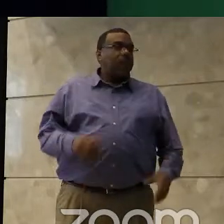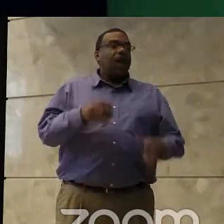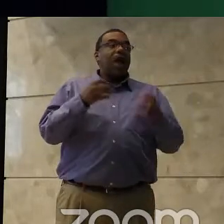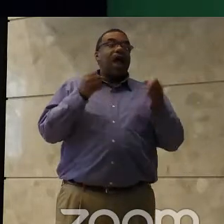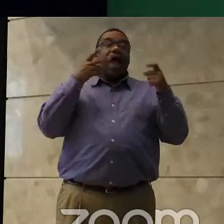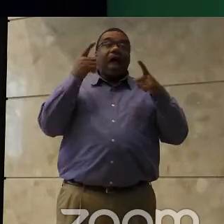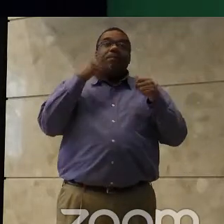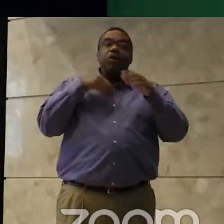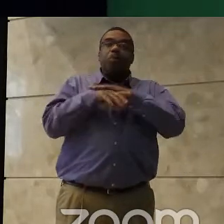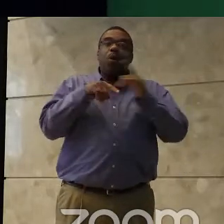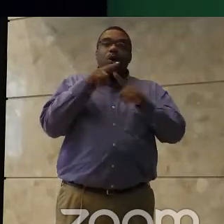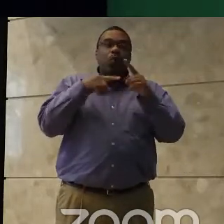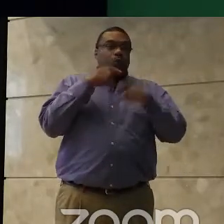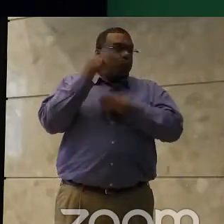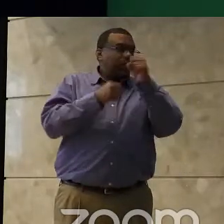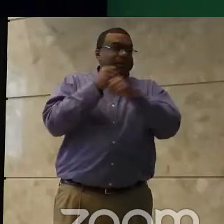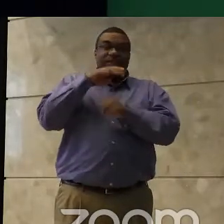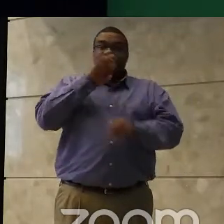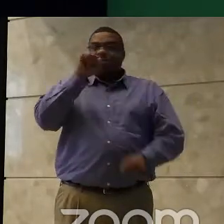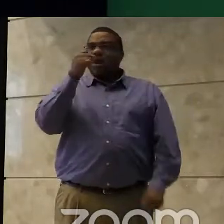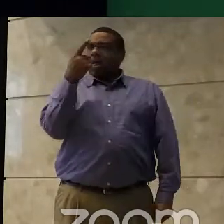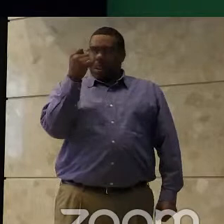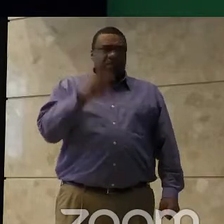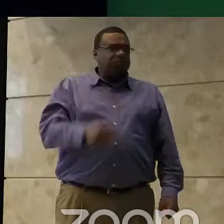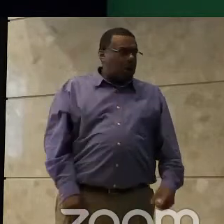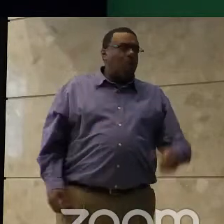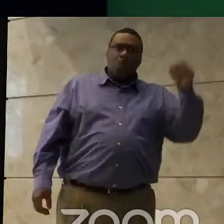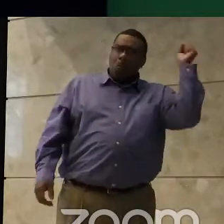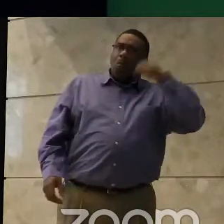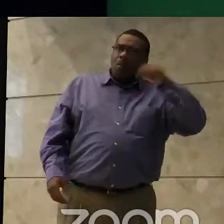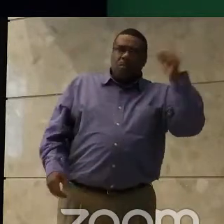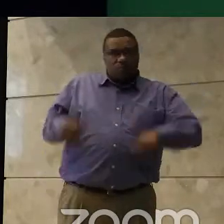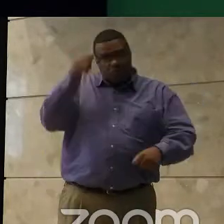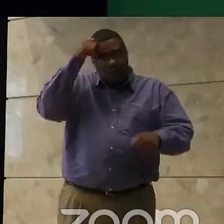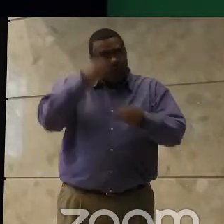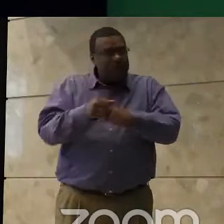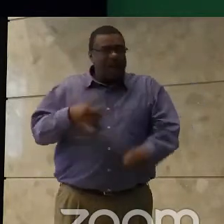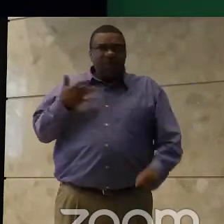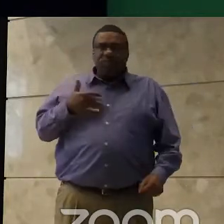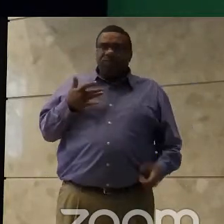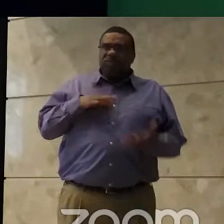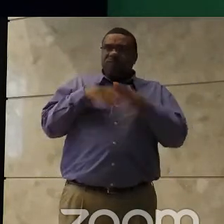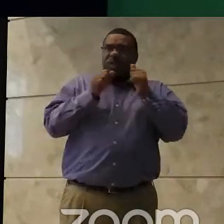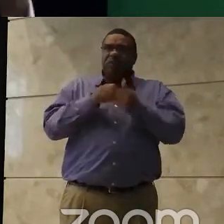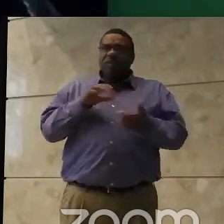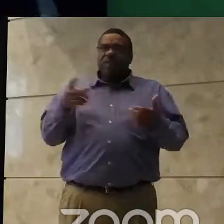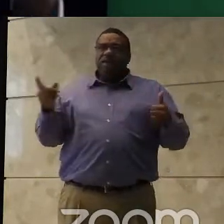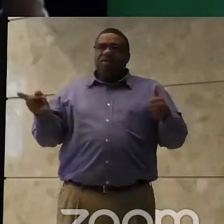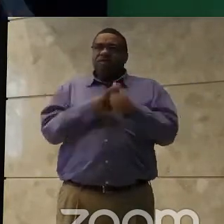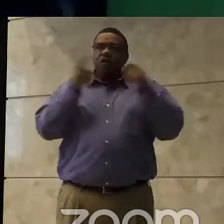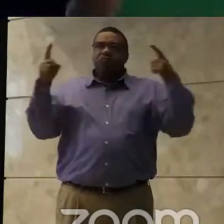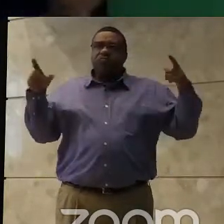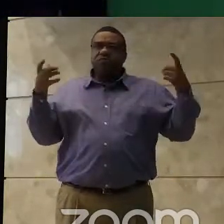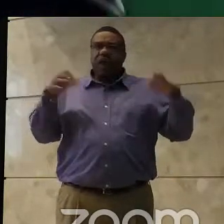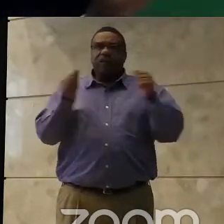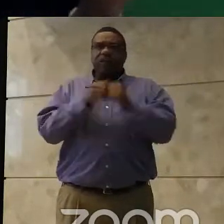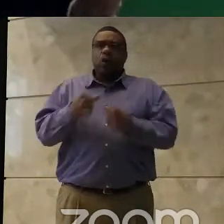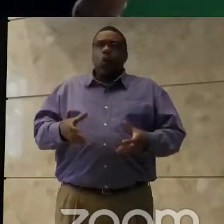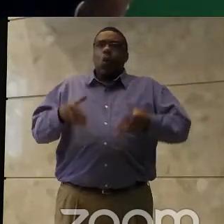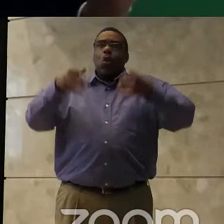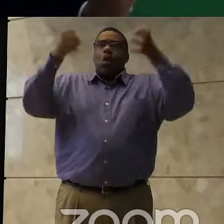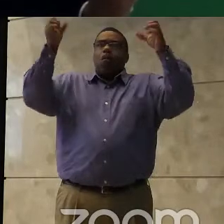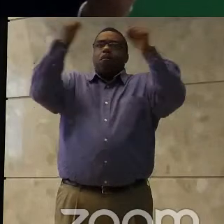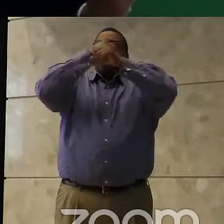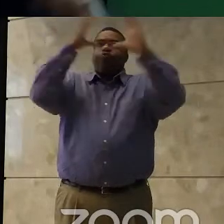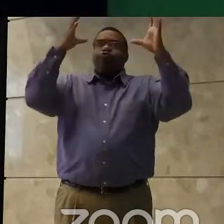occurred? And all of us said, oh yeah. I said, you remember that feeling you had, that first reaction when you saw that tower going up, blowing